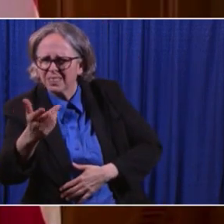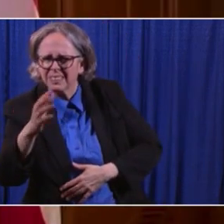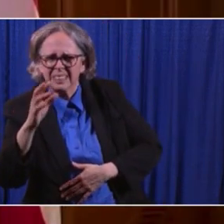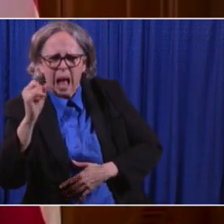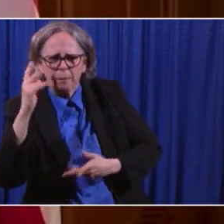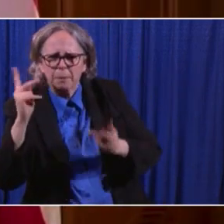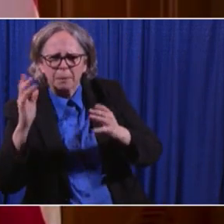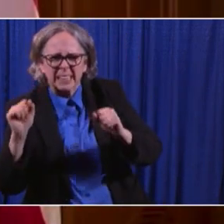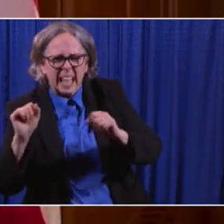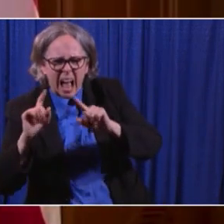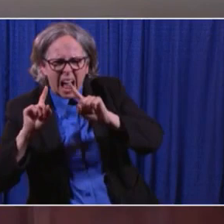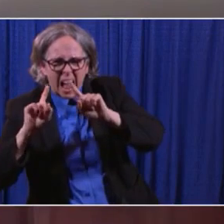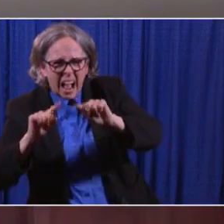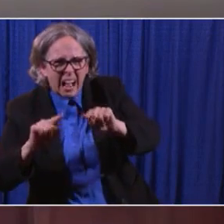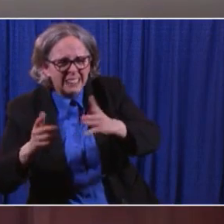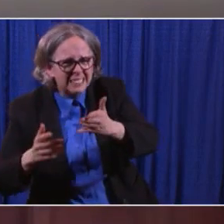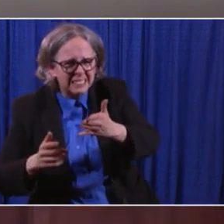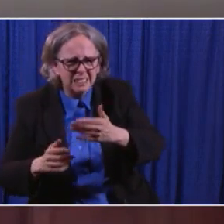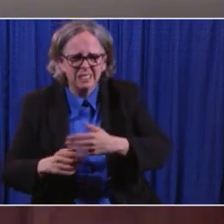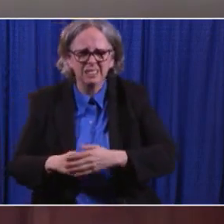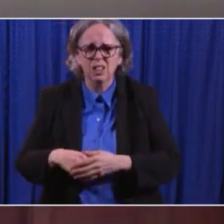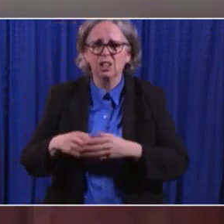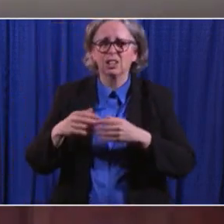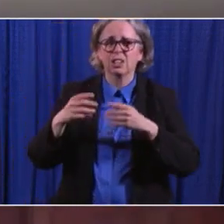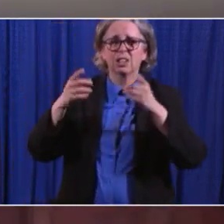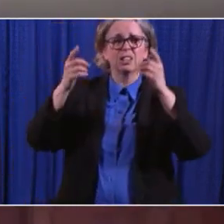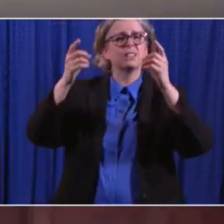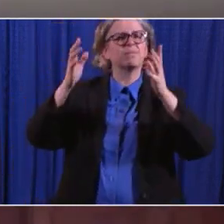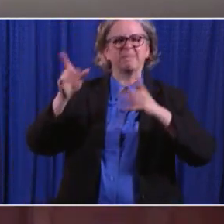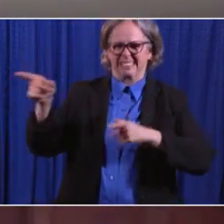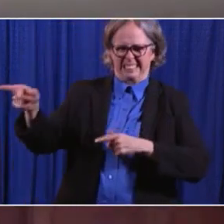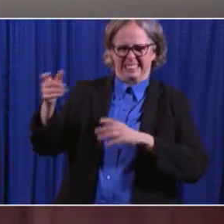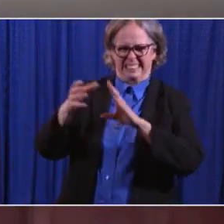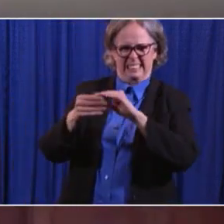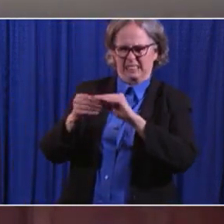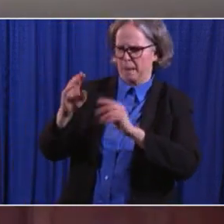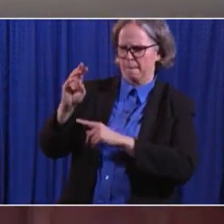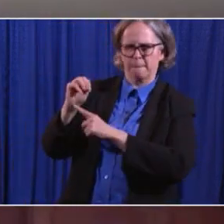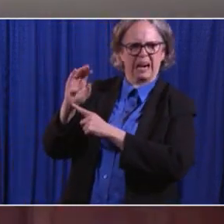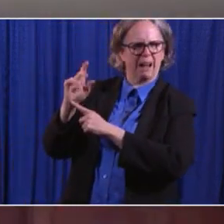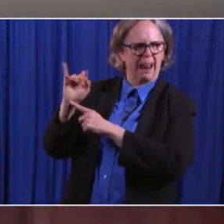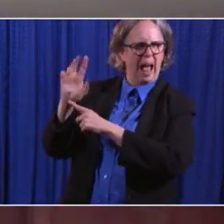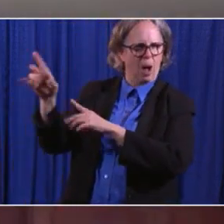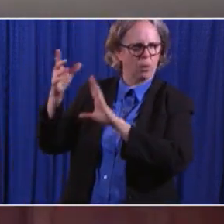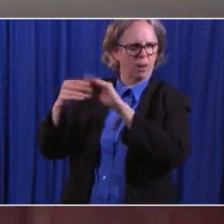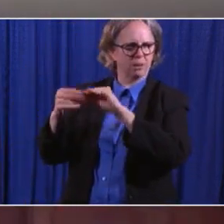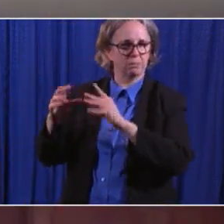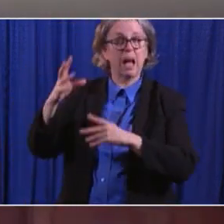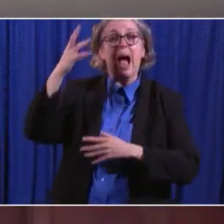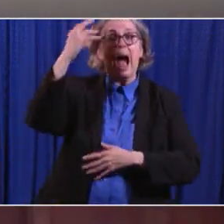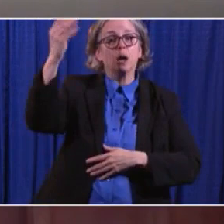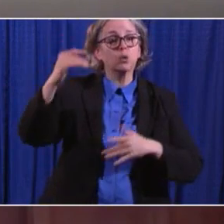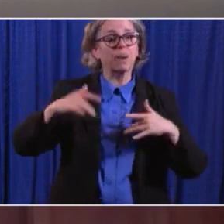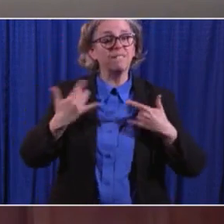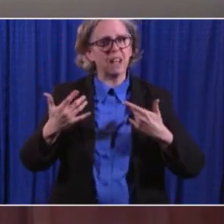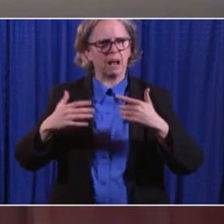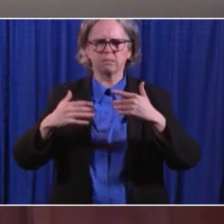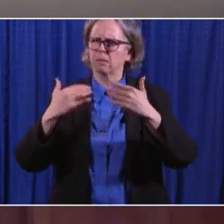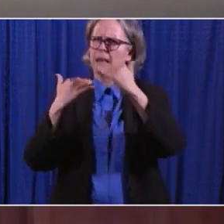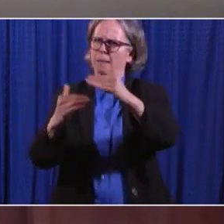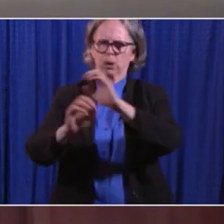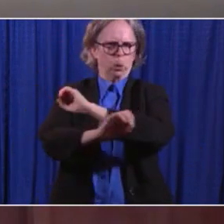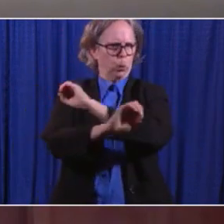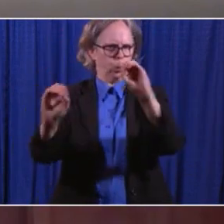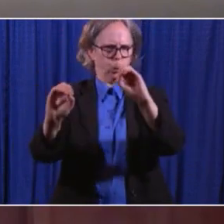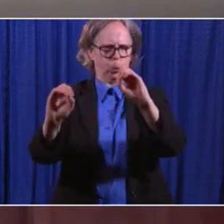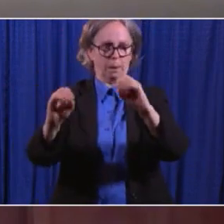that? At outdoor events, there is not a capacity limit. Again, there will be limits of those groups